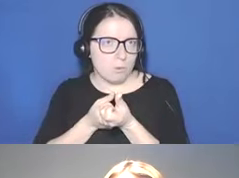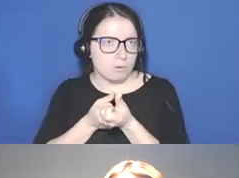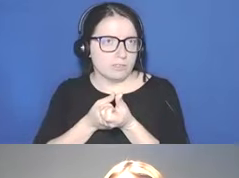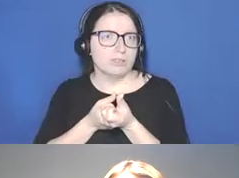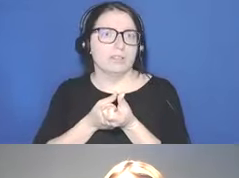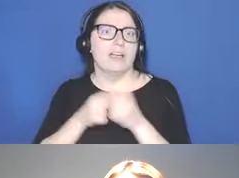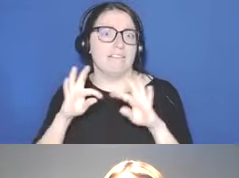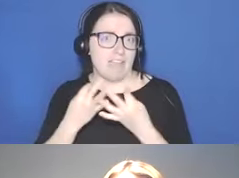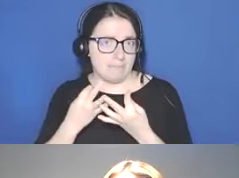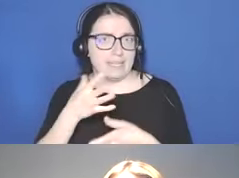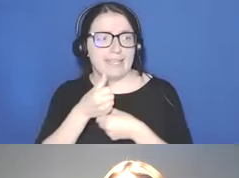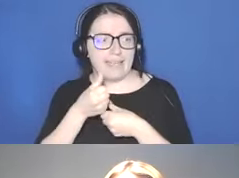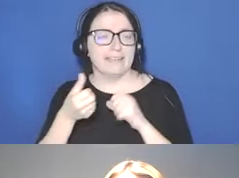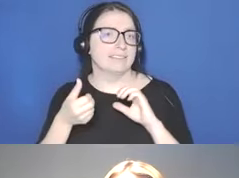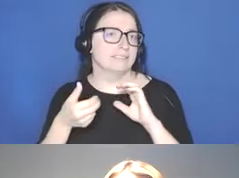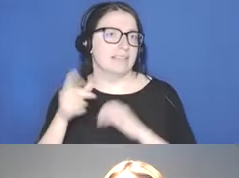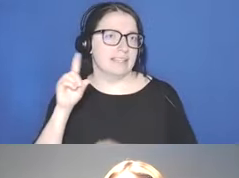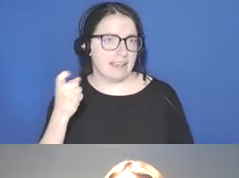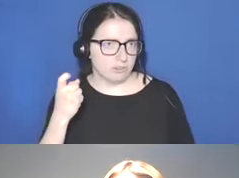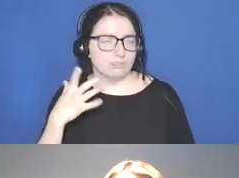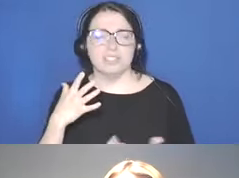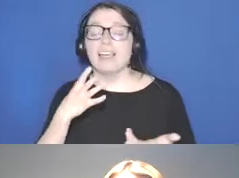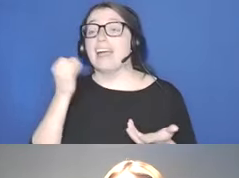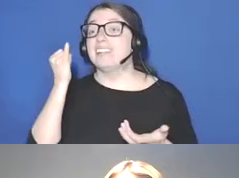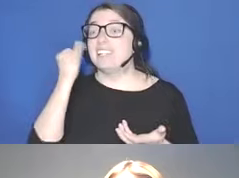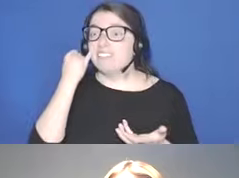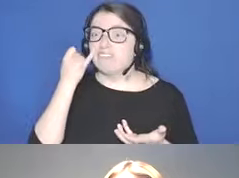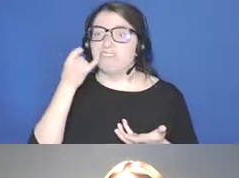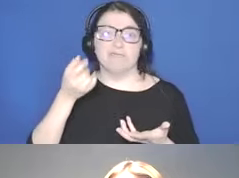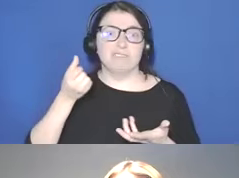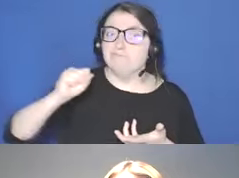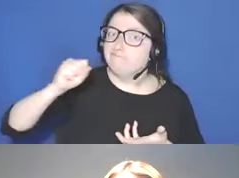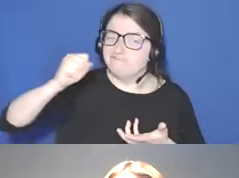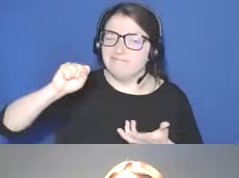might you share if there was resistance?